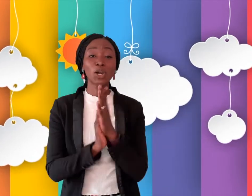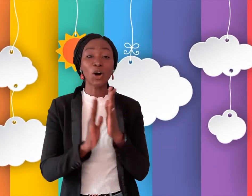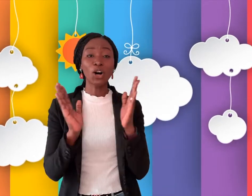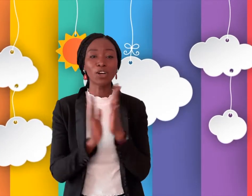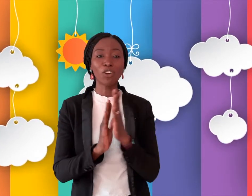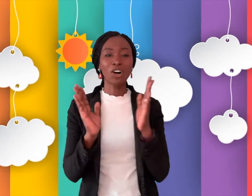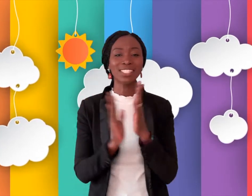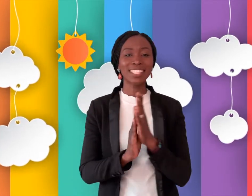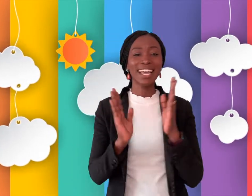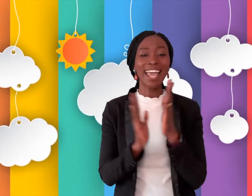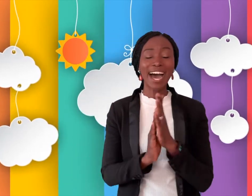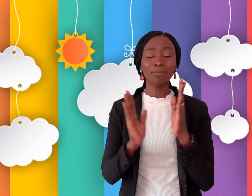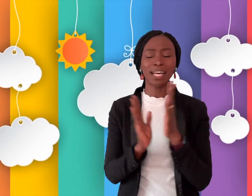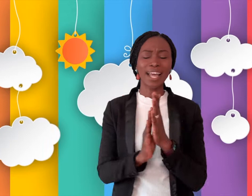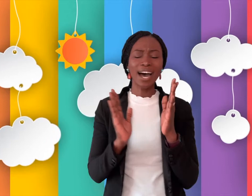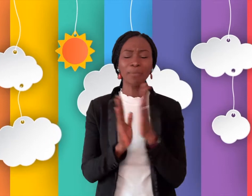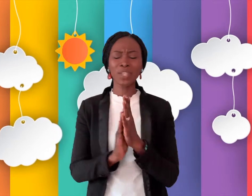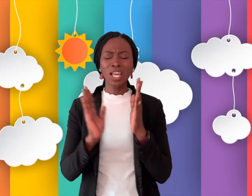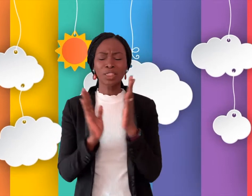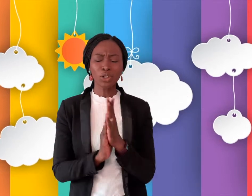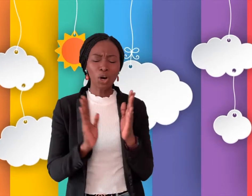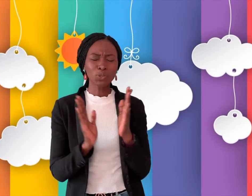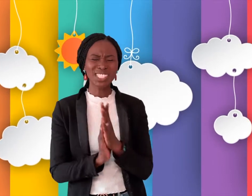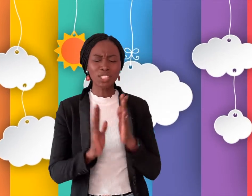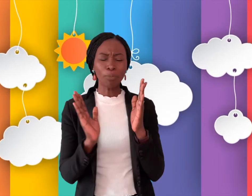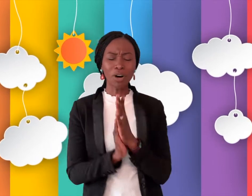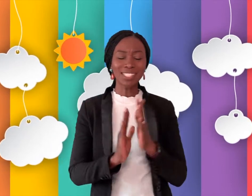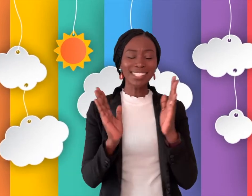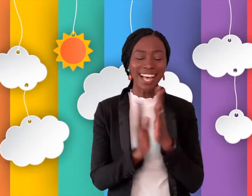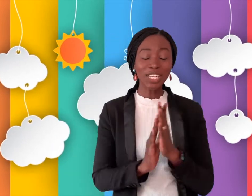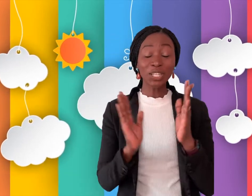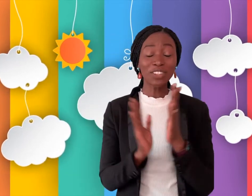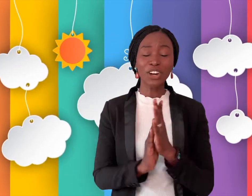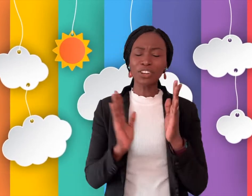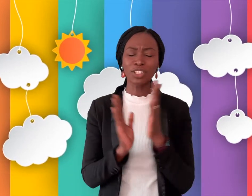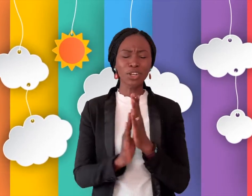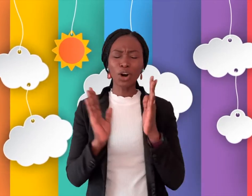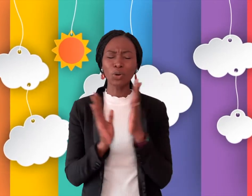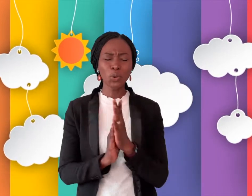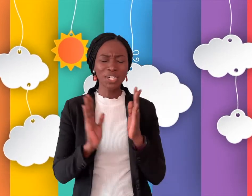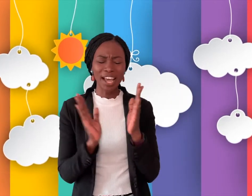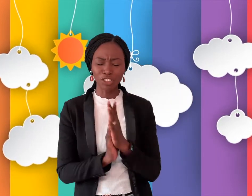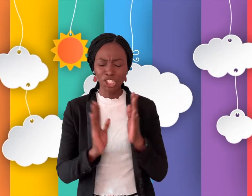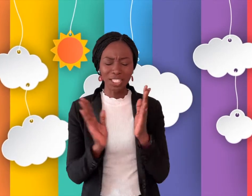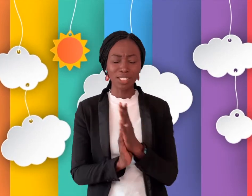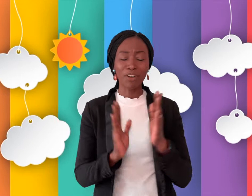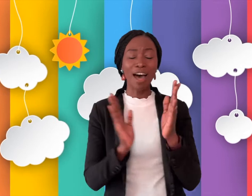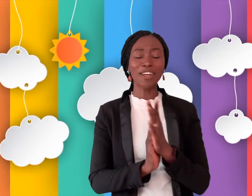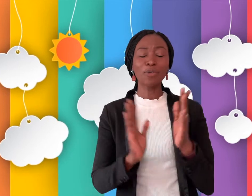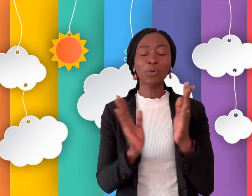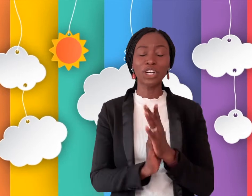the Lord of Lords, the I Am that I Am, the God who sits upon the cycle of the earth, the God who never